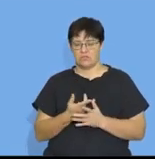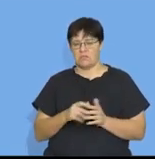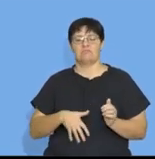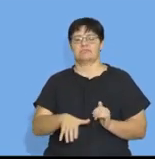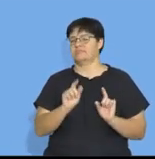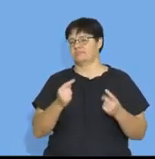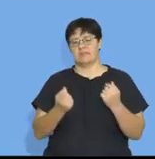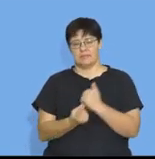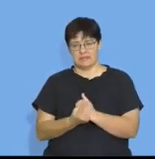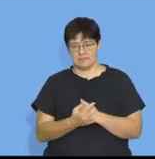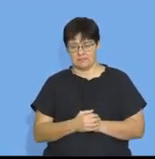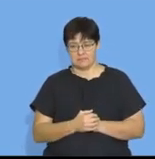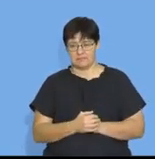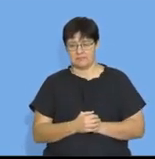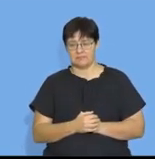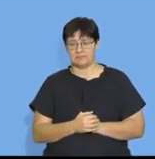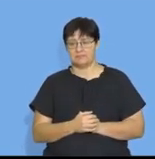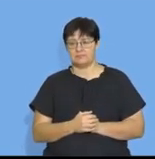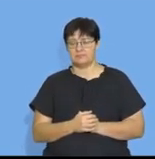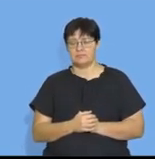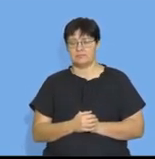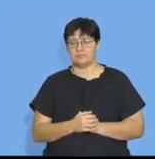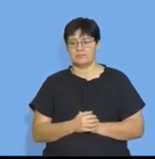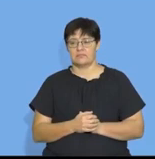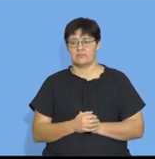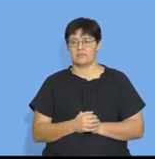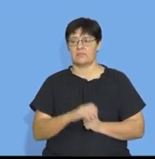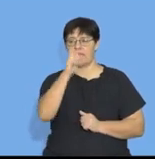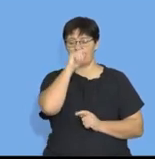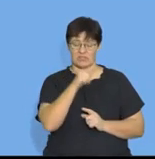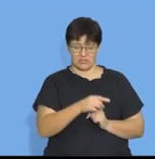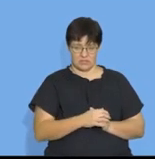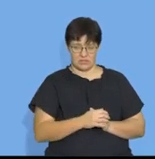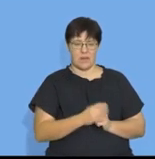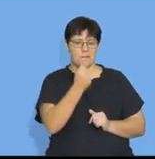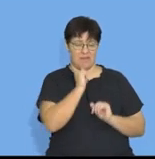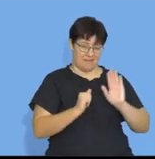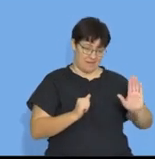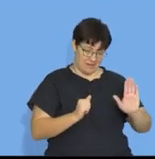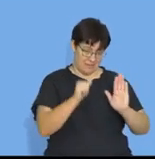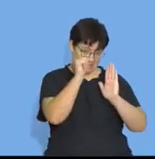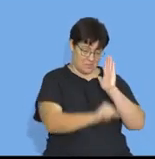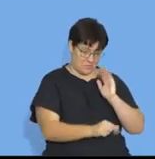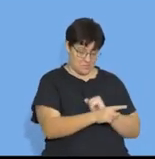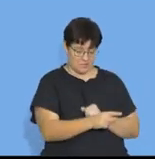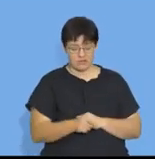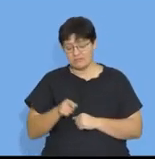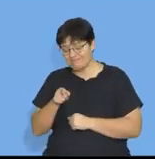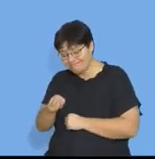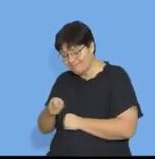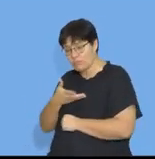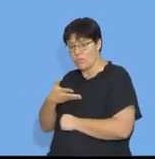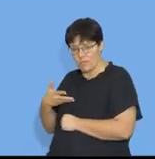sperm, so fertilization cannot occur. So that's an image of a male